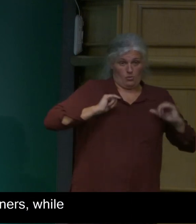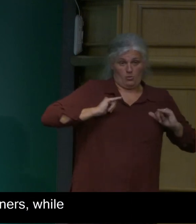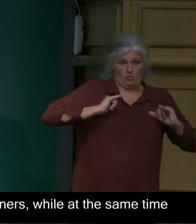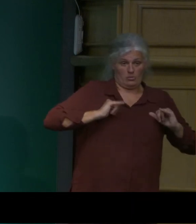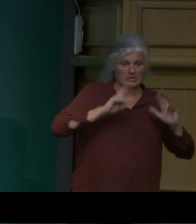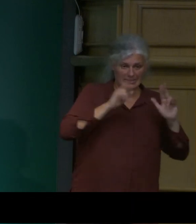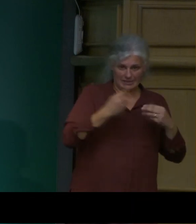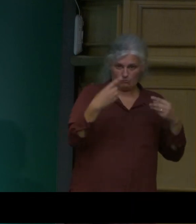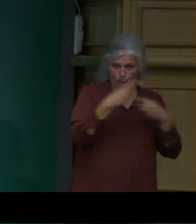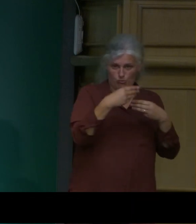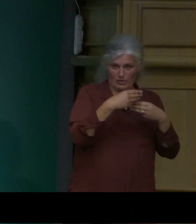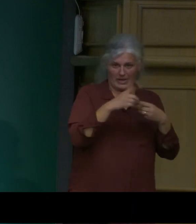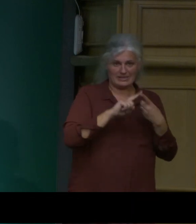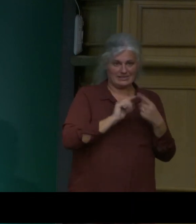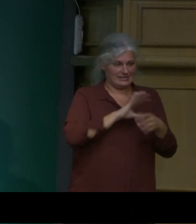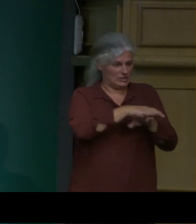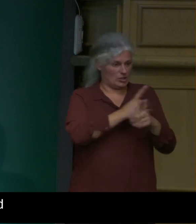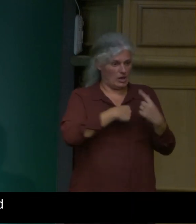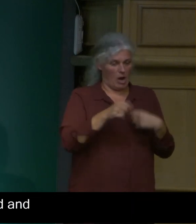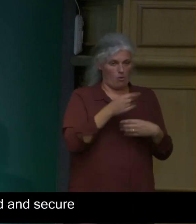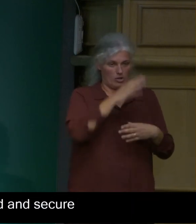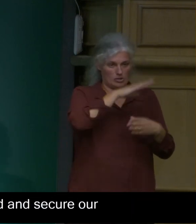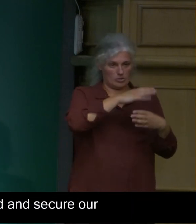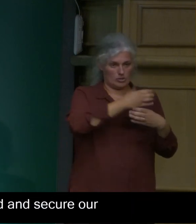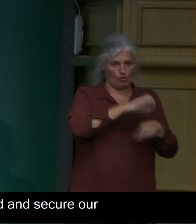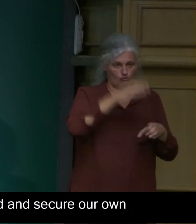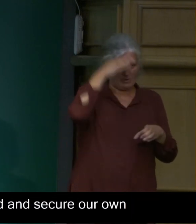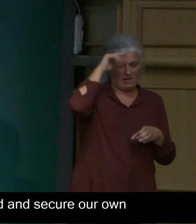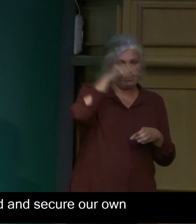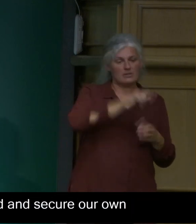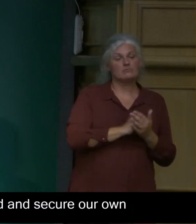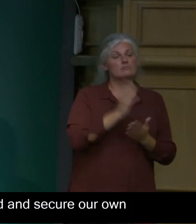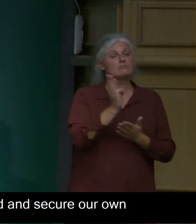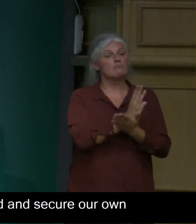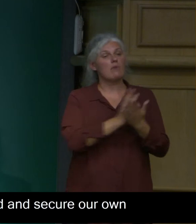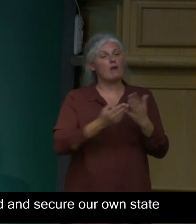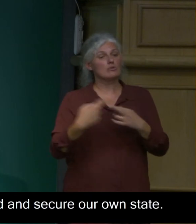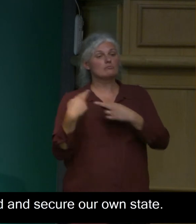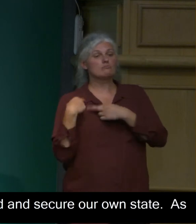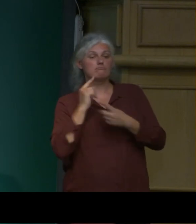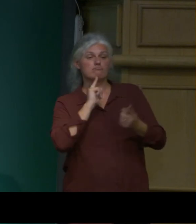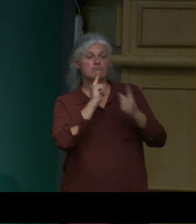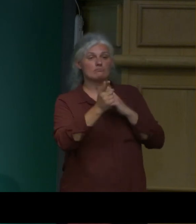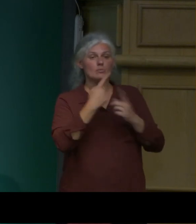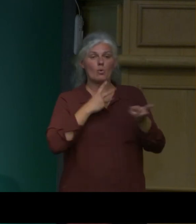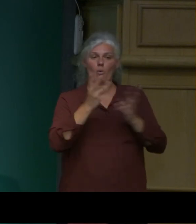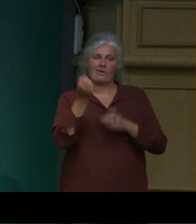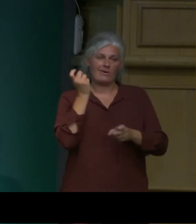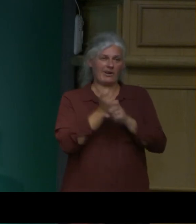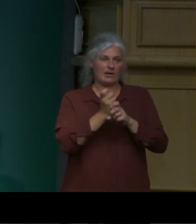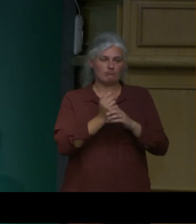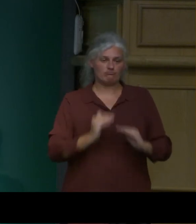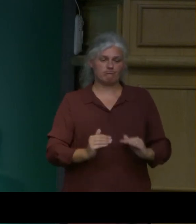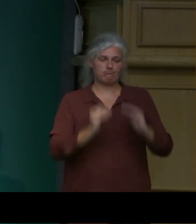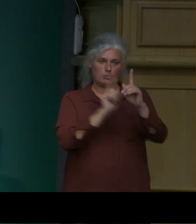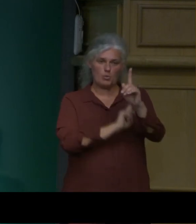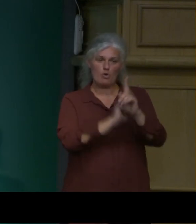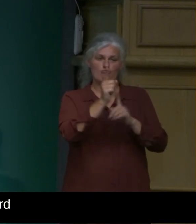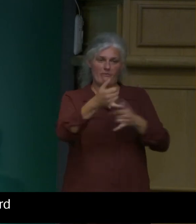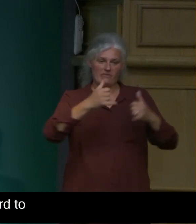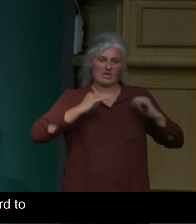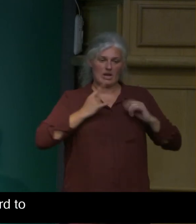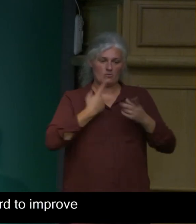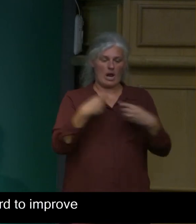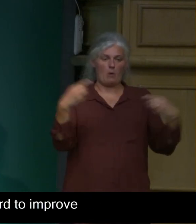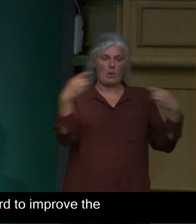to defend and secure our own state as part of the response we're working hard to improve the capabilities of